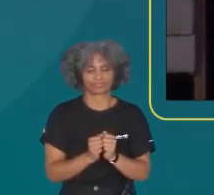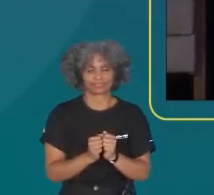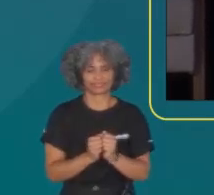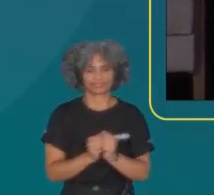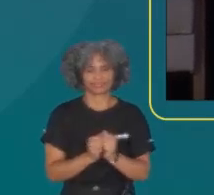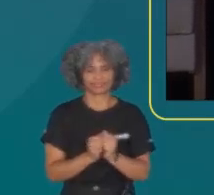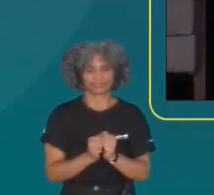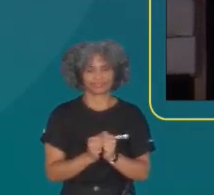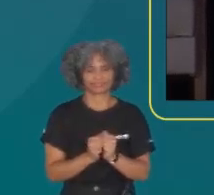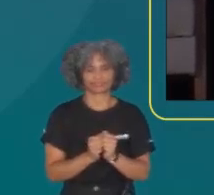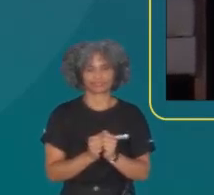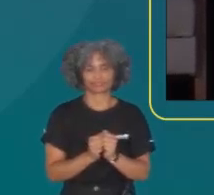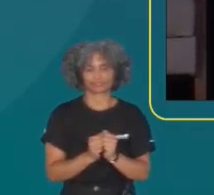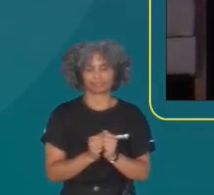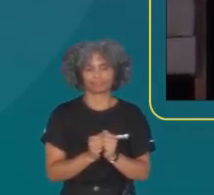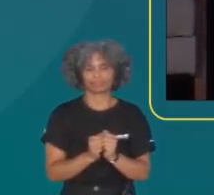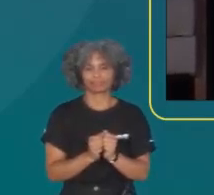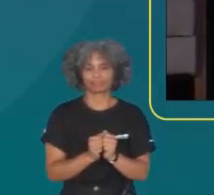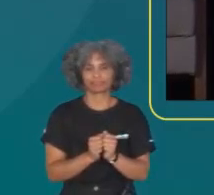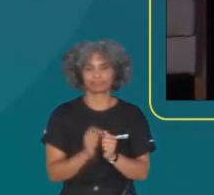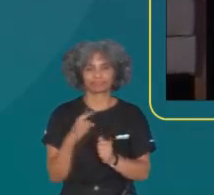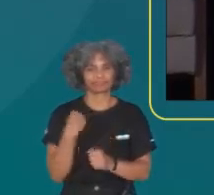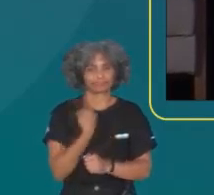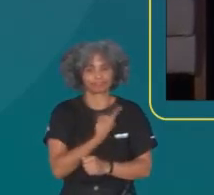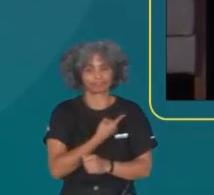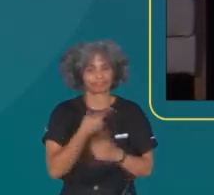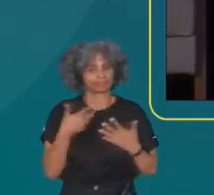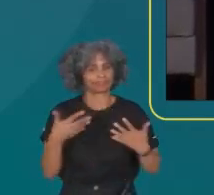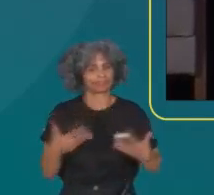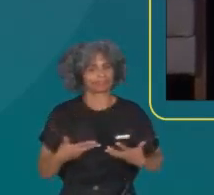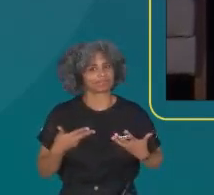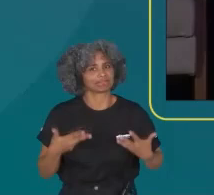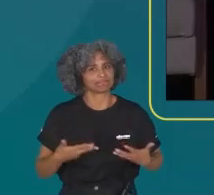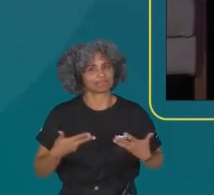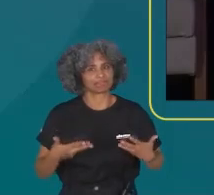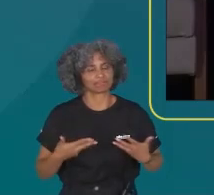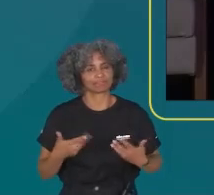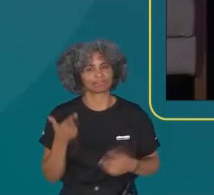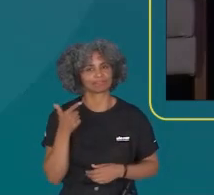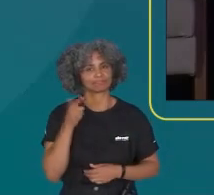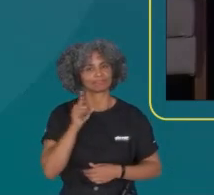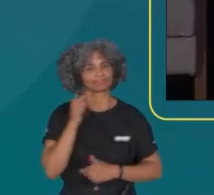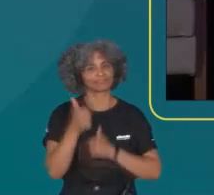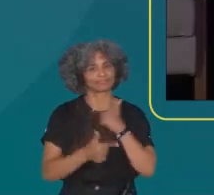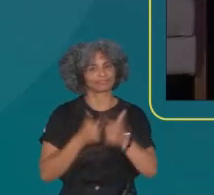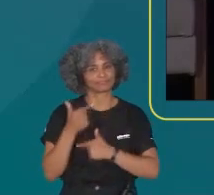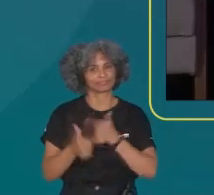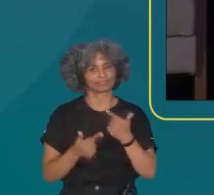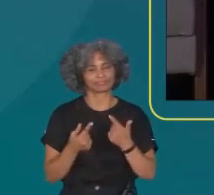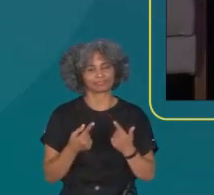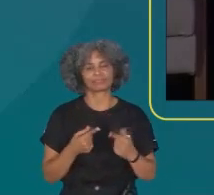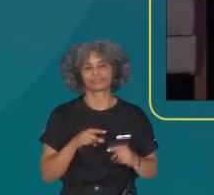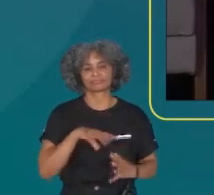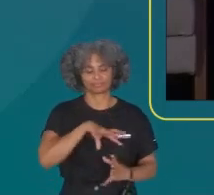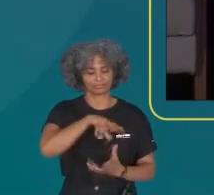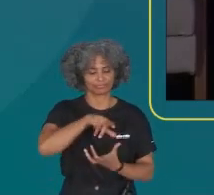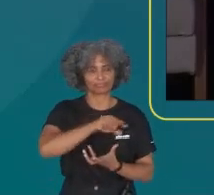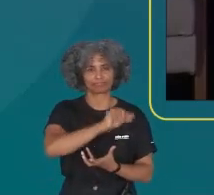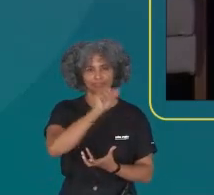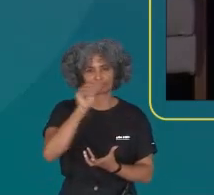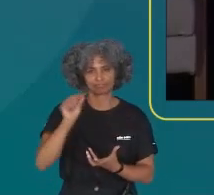we're super excited to be working with global partners. And we feel that,